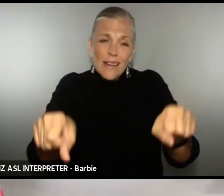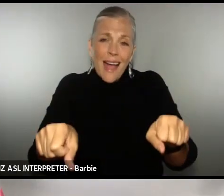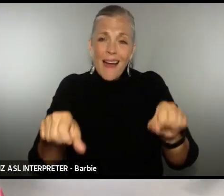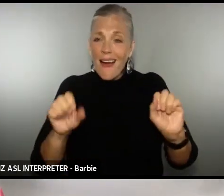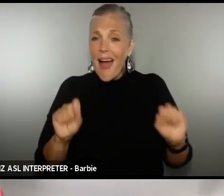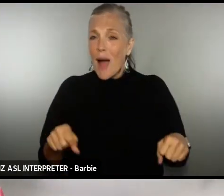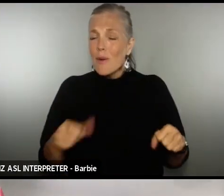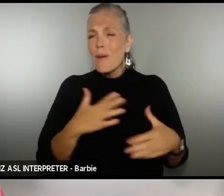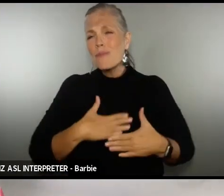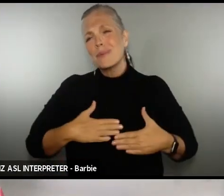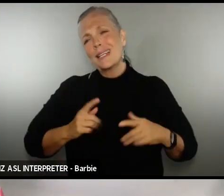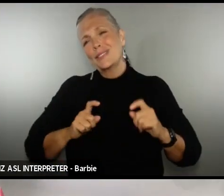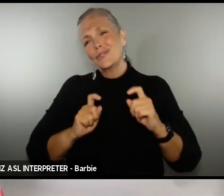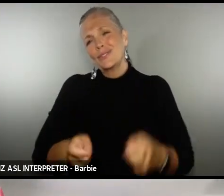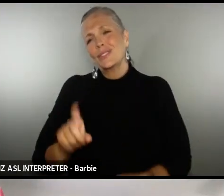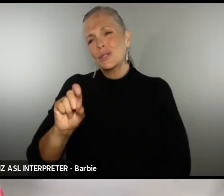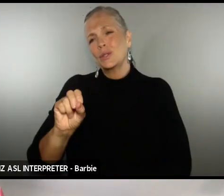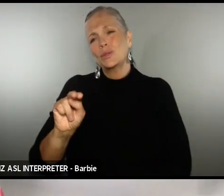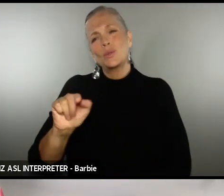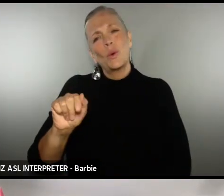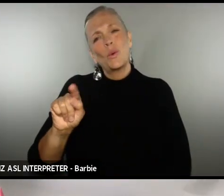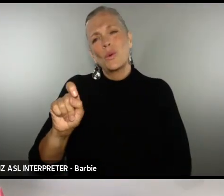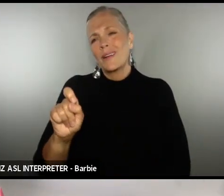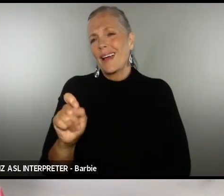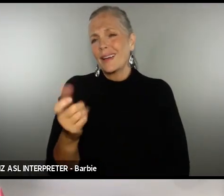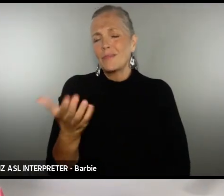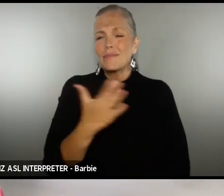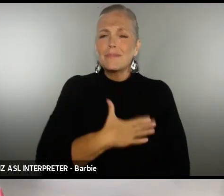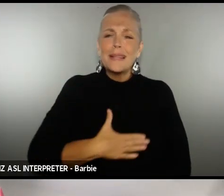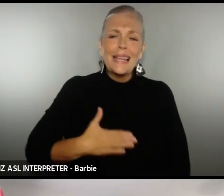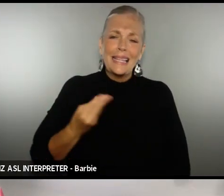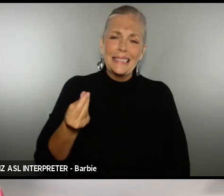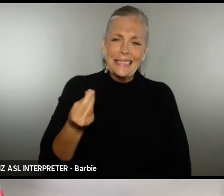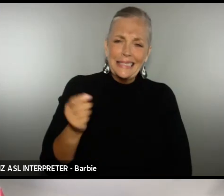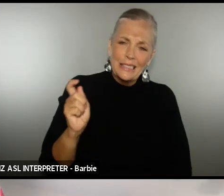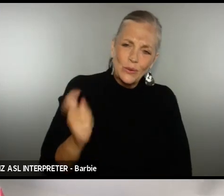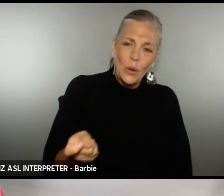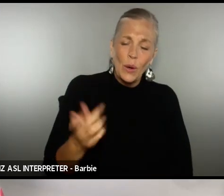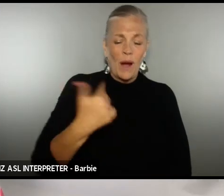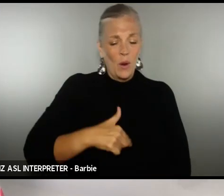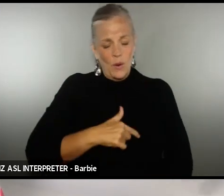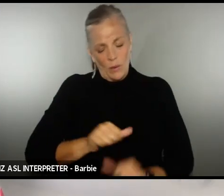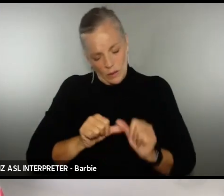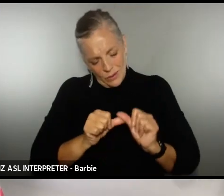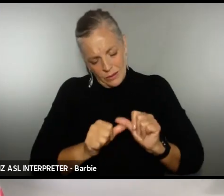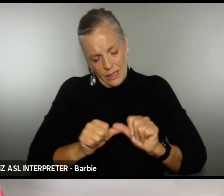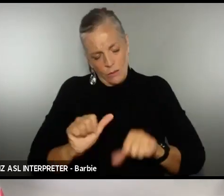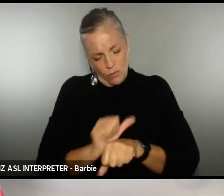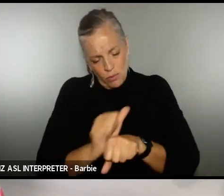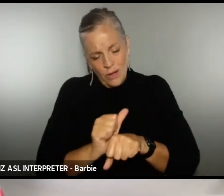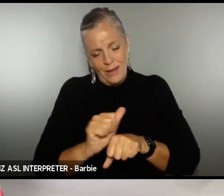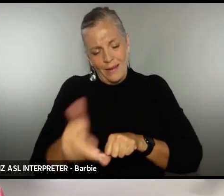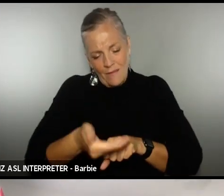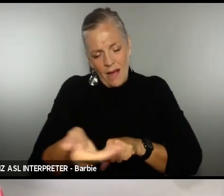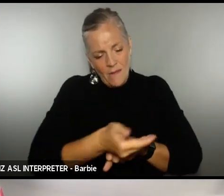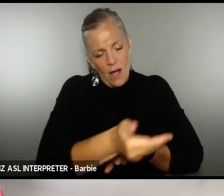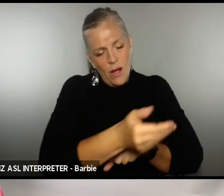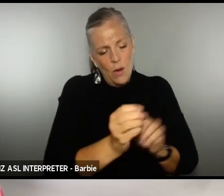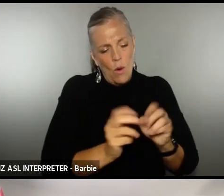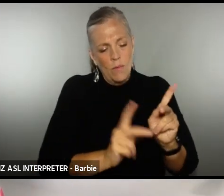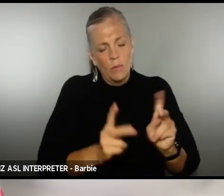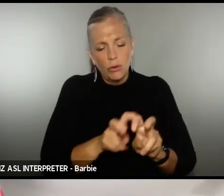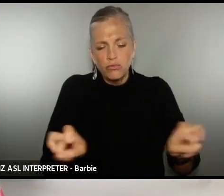please donate to us. We are hoping to keep doing the work and keep on inviting more voices to the